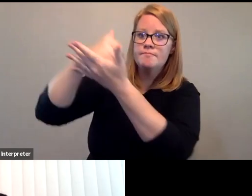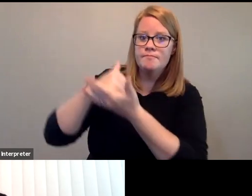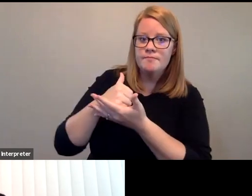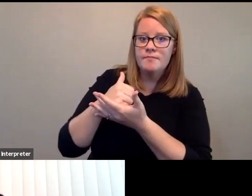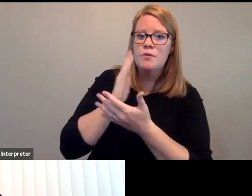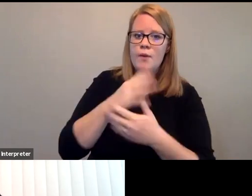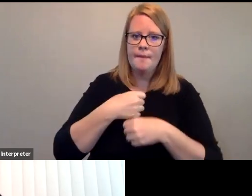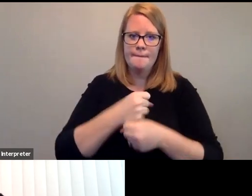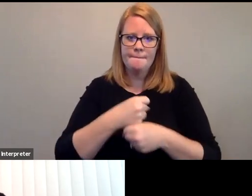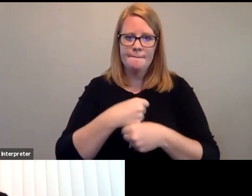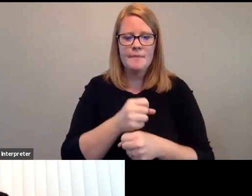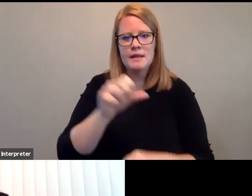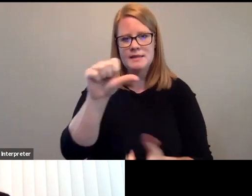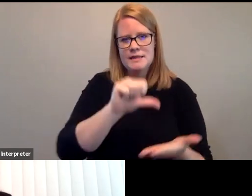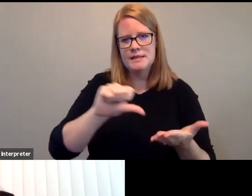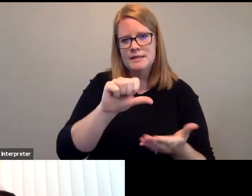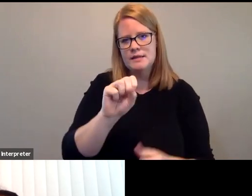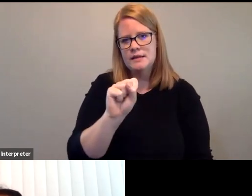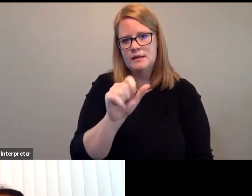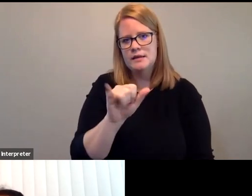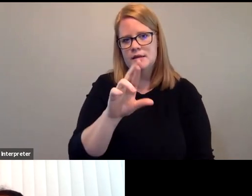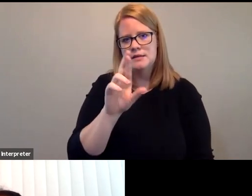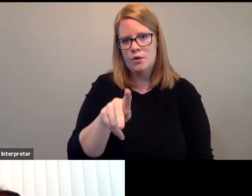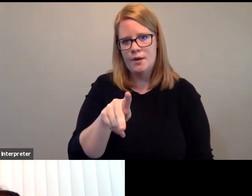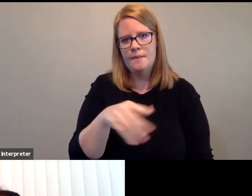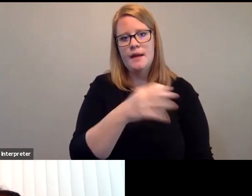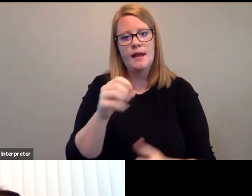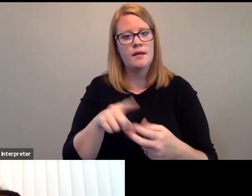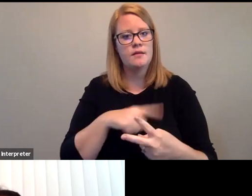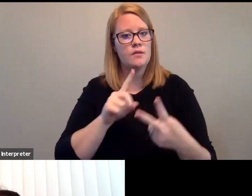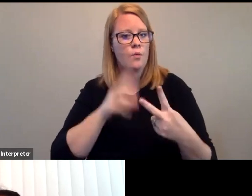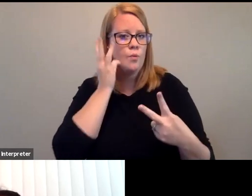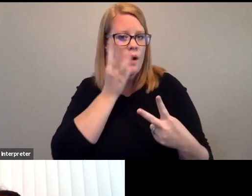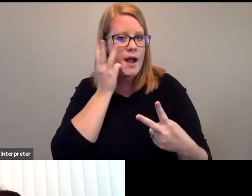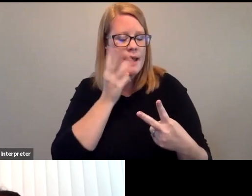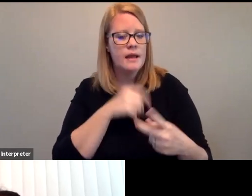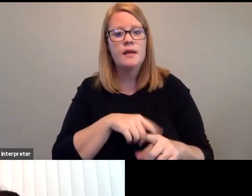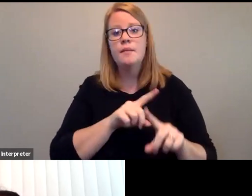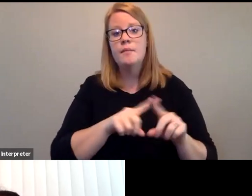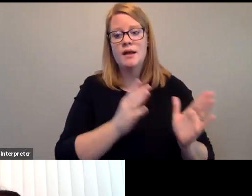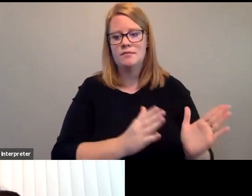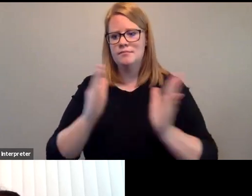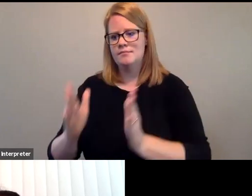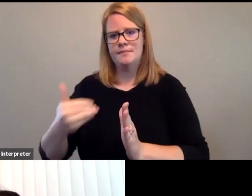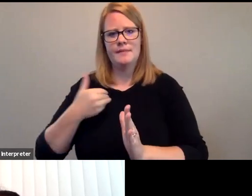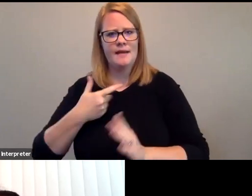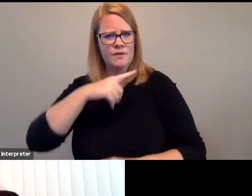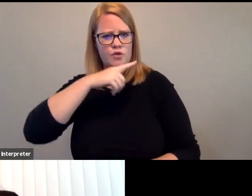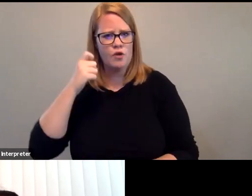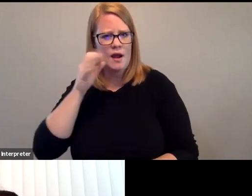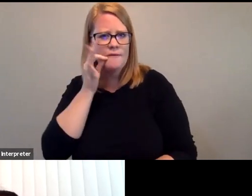wine. And then there's also a dried fruit that comes from that. Do you want to talk a little bit about those various I